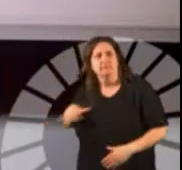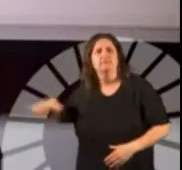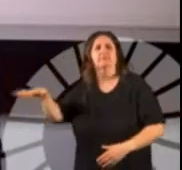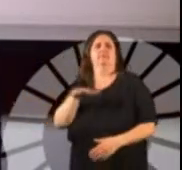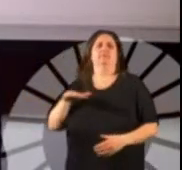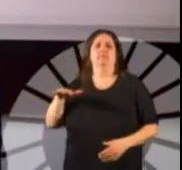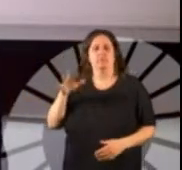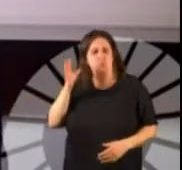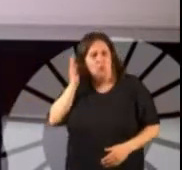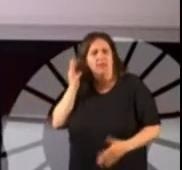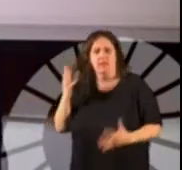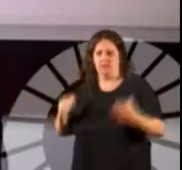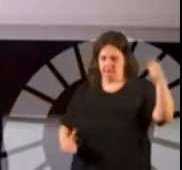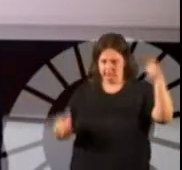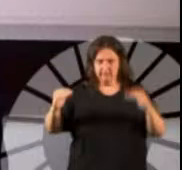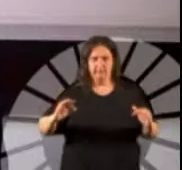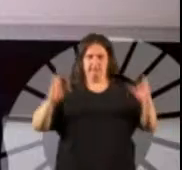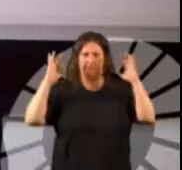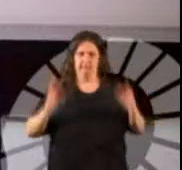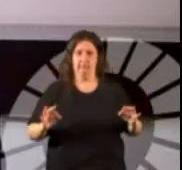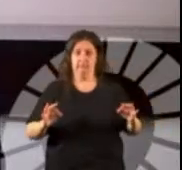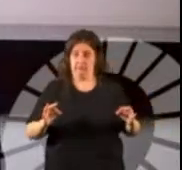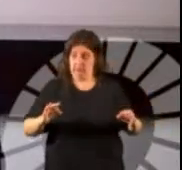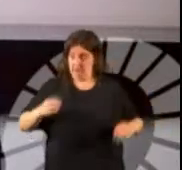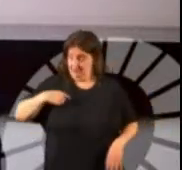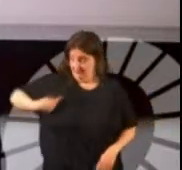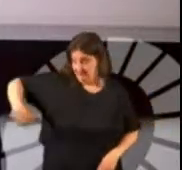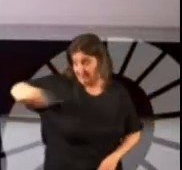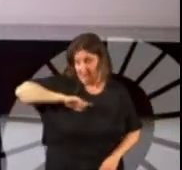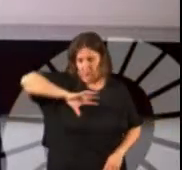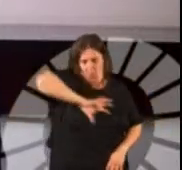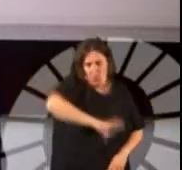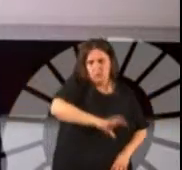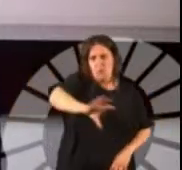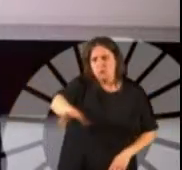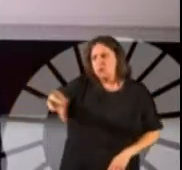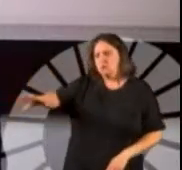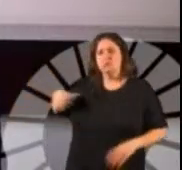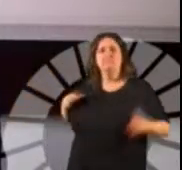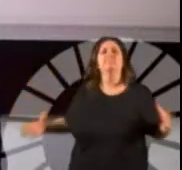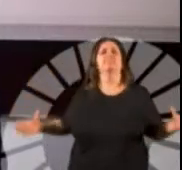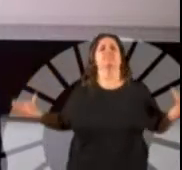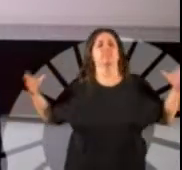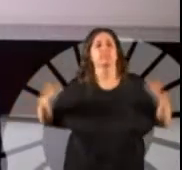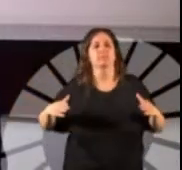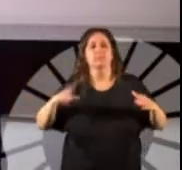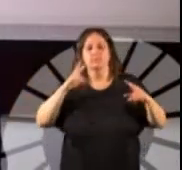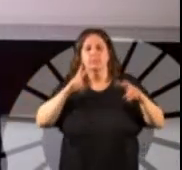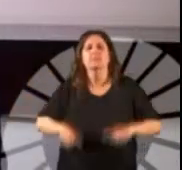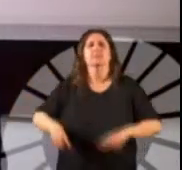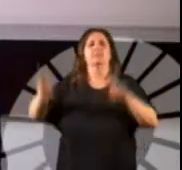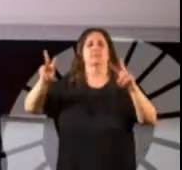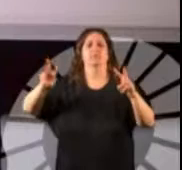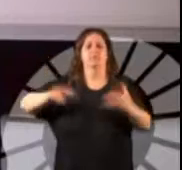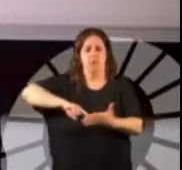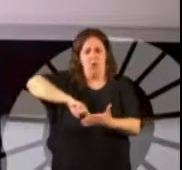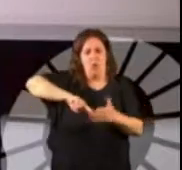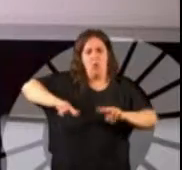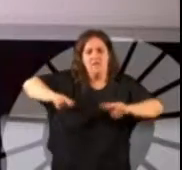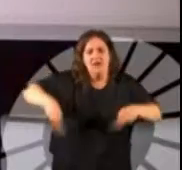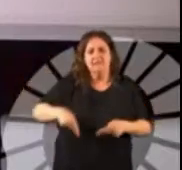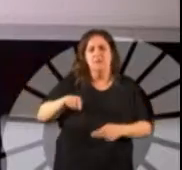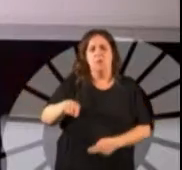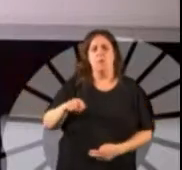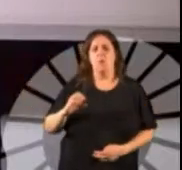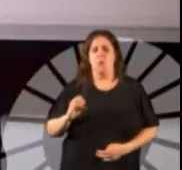ratify and implement the ILO Convention 190 and make the world of work